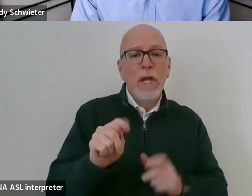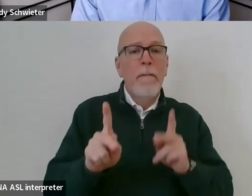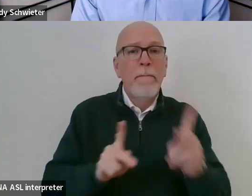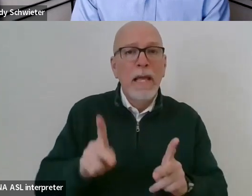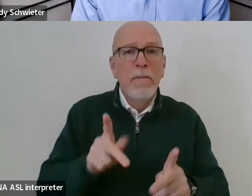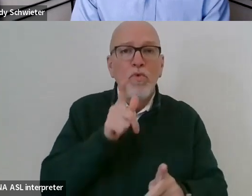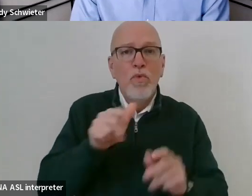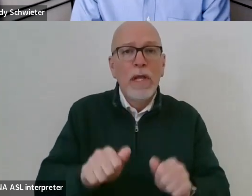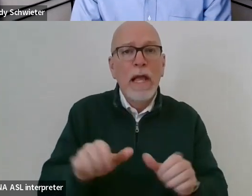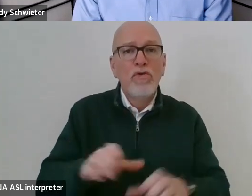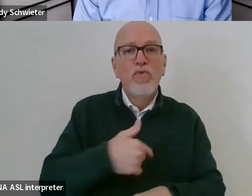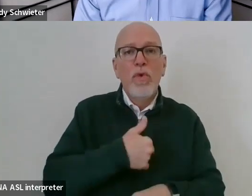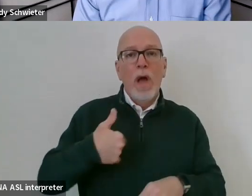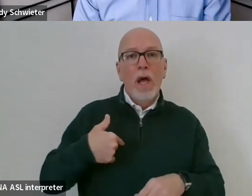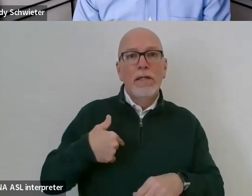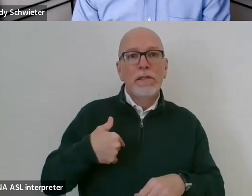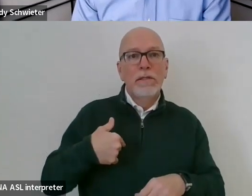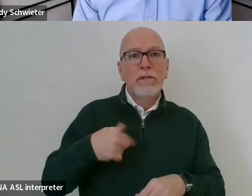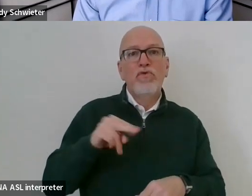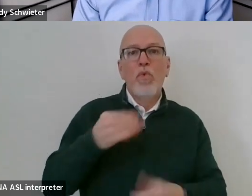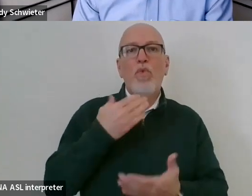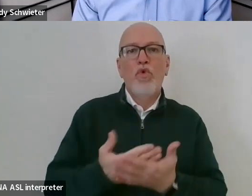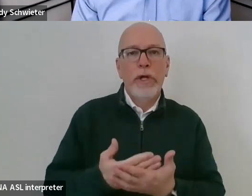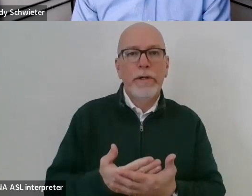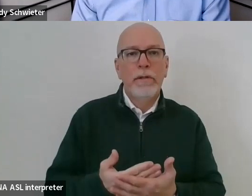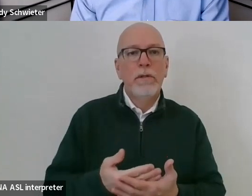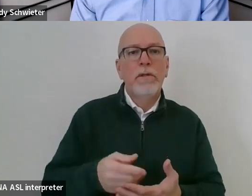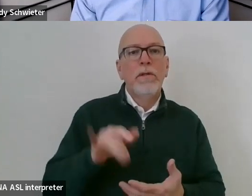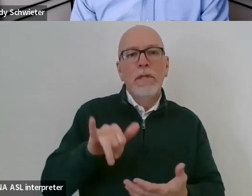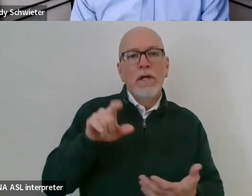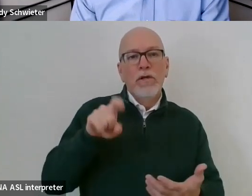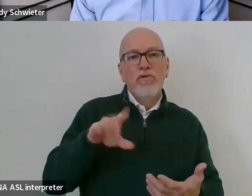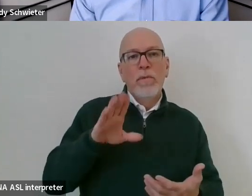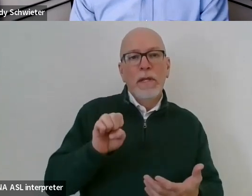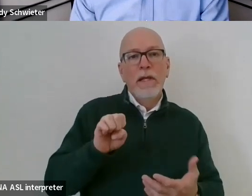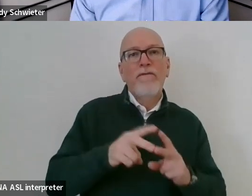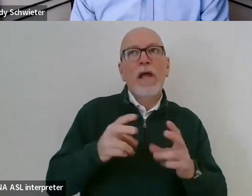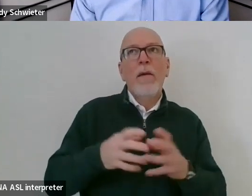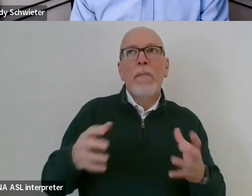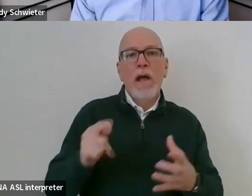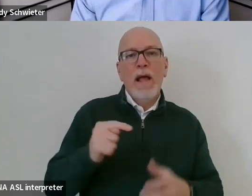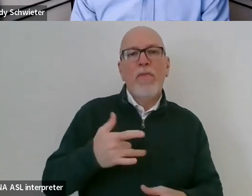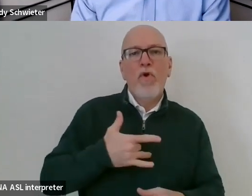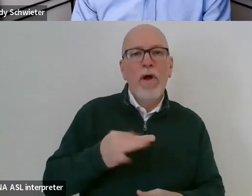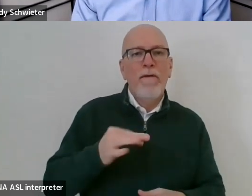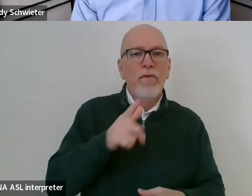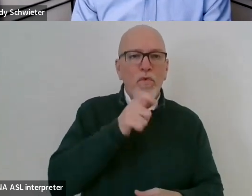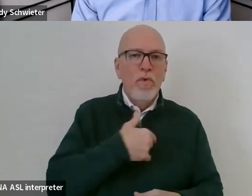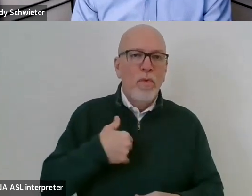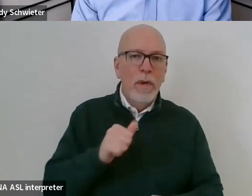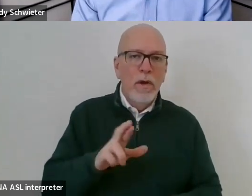who can do us absolutely no good should be very much at the heart of who we